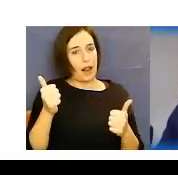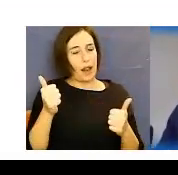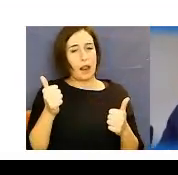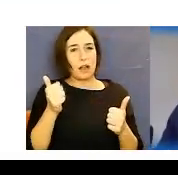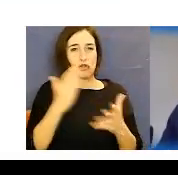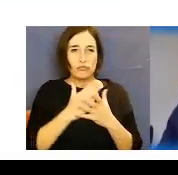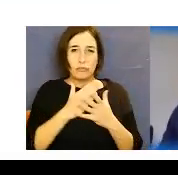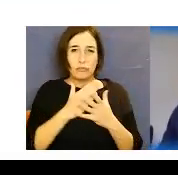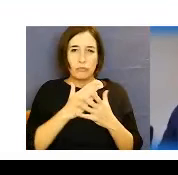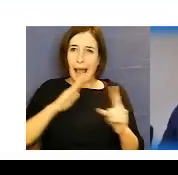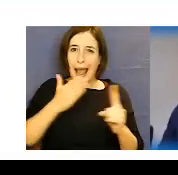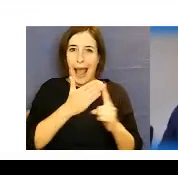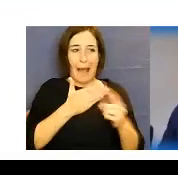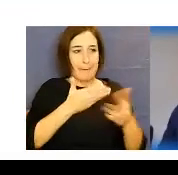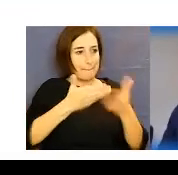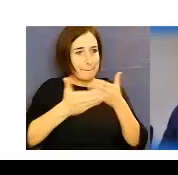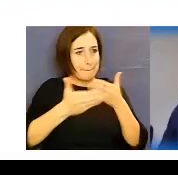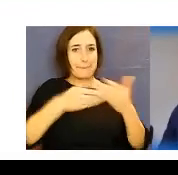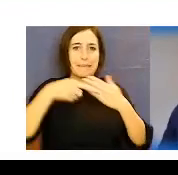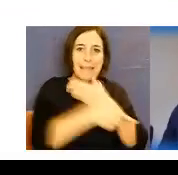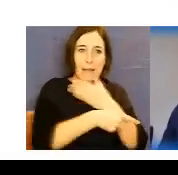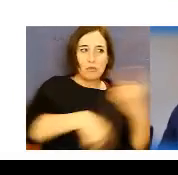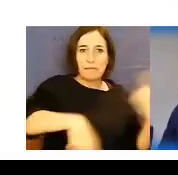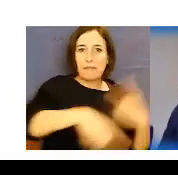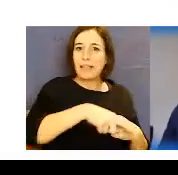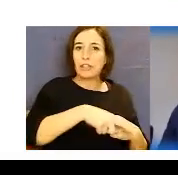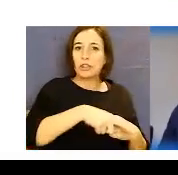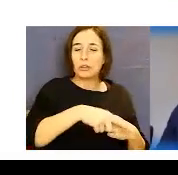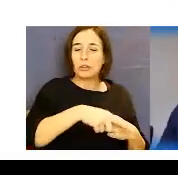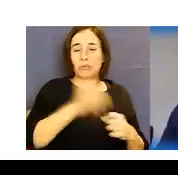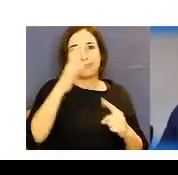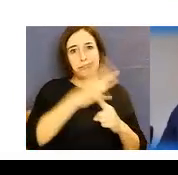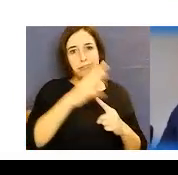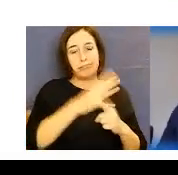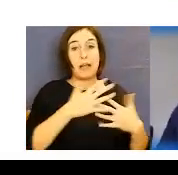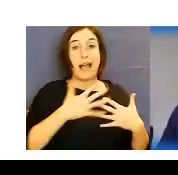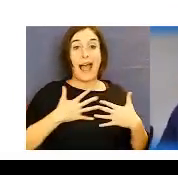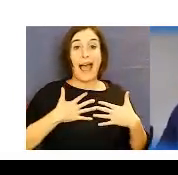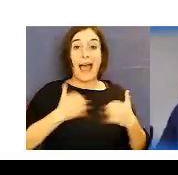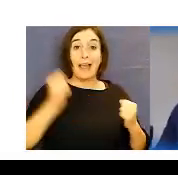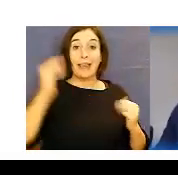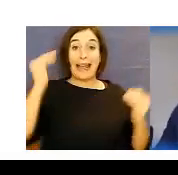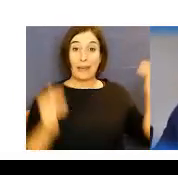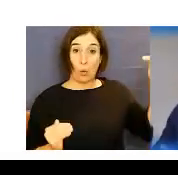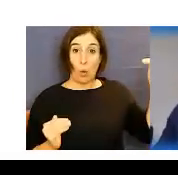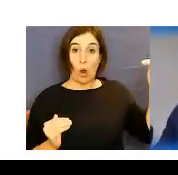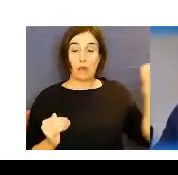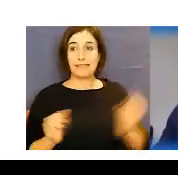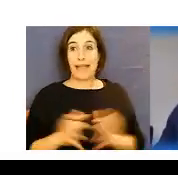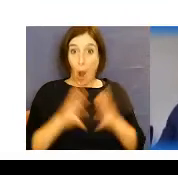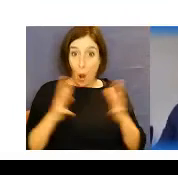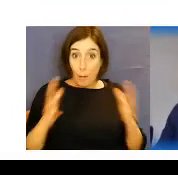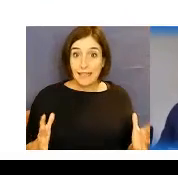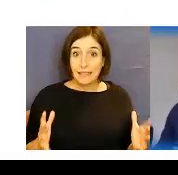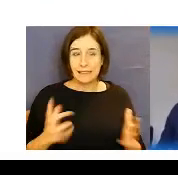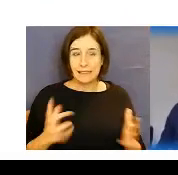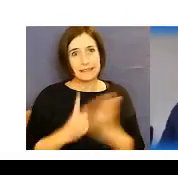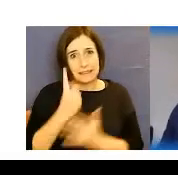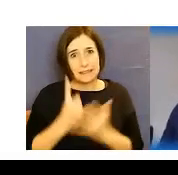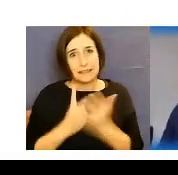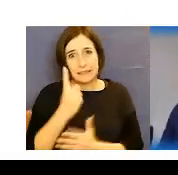through sport, you know, has been crucial for us. You know, health inequality, obesity, you know, we've had all of these problems in our community. Now we're getting the knowledge by engaging a